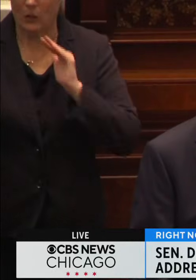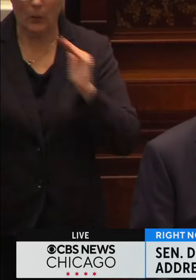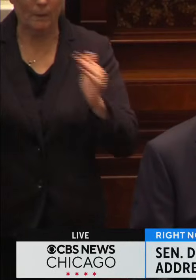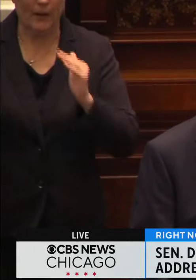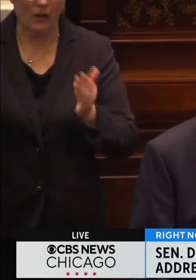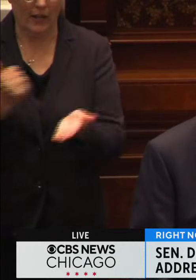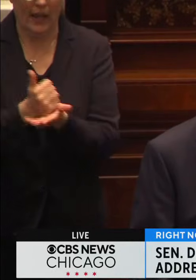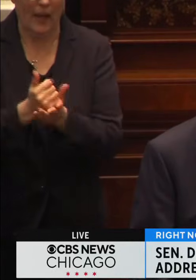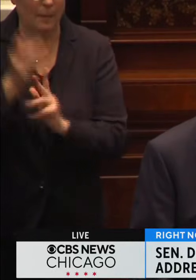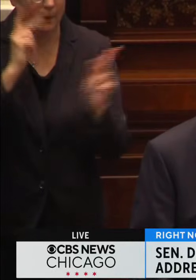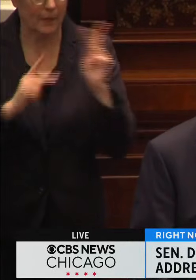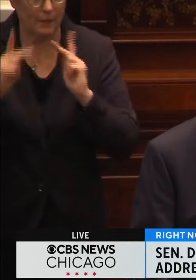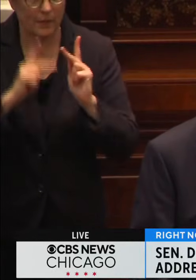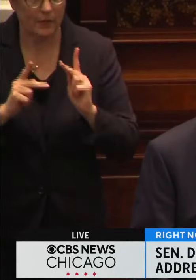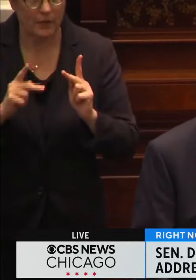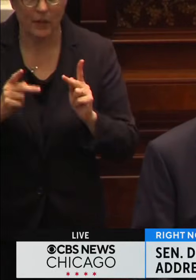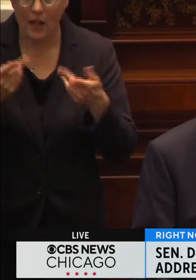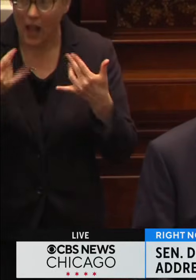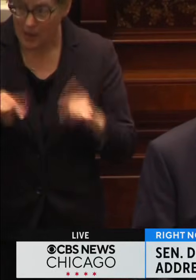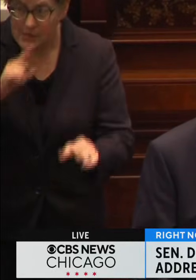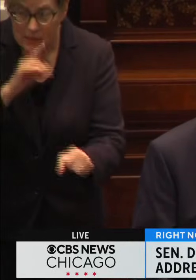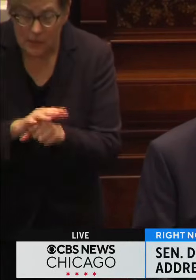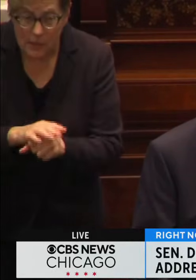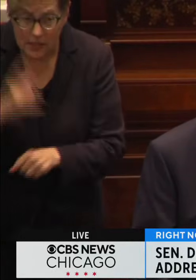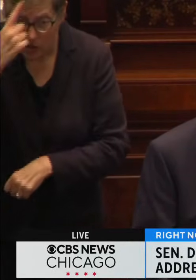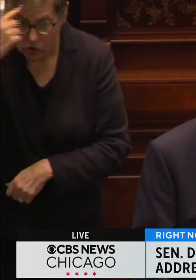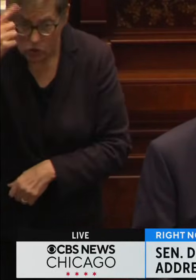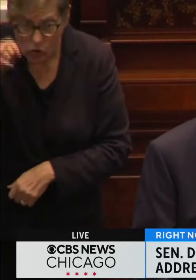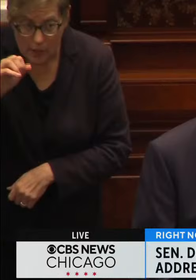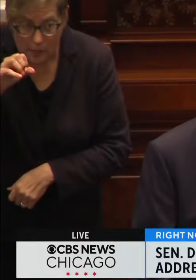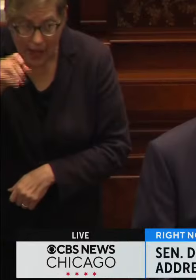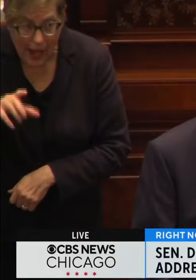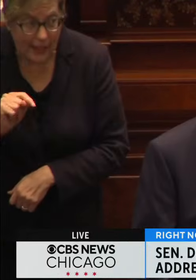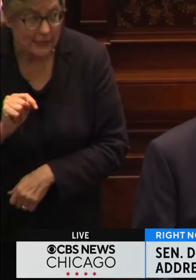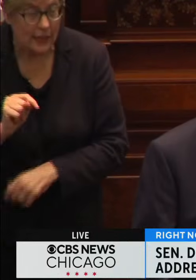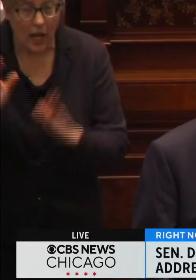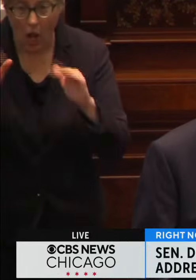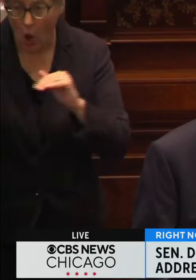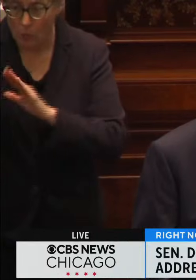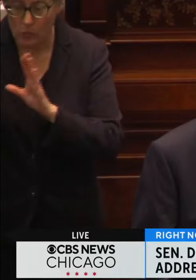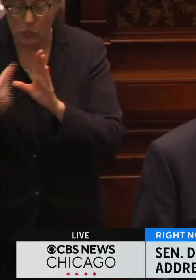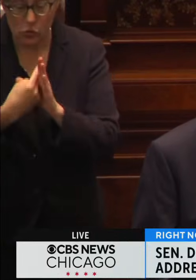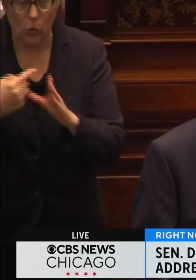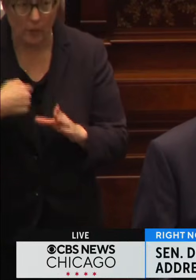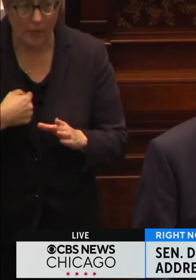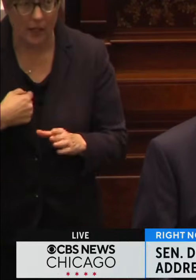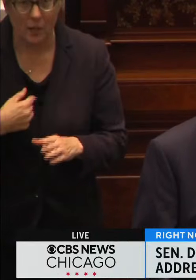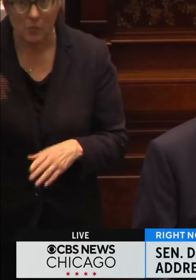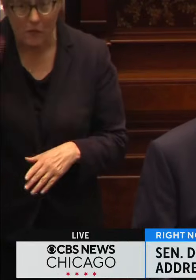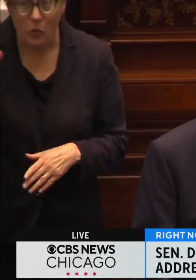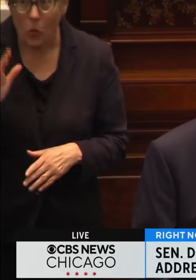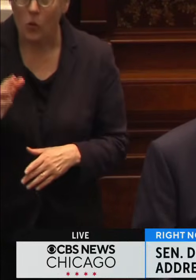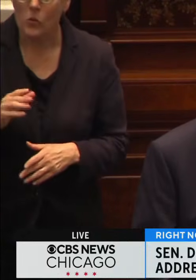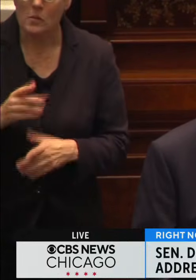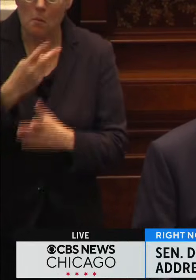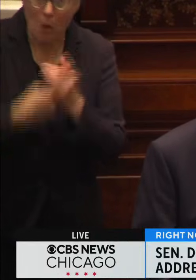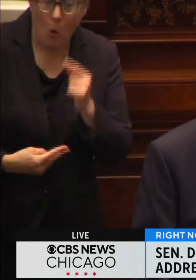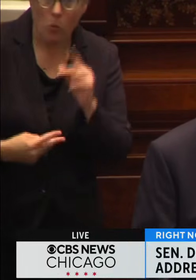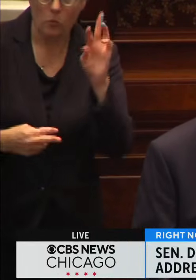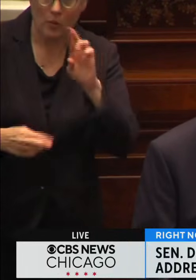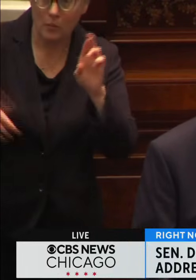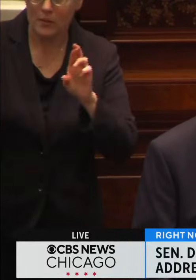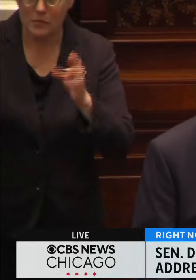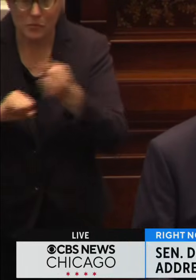rights. I'm still committed to the DREAM Act, and I hope that you'll join me in that commitment. It was a bipartisan measure, and it should be a bipartisan